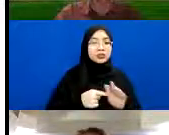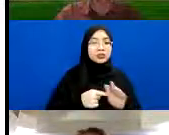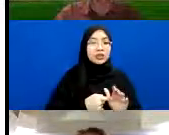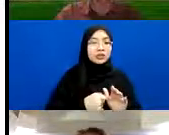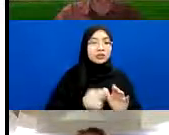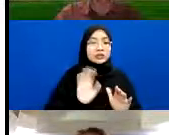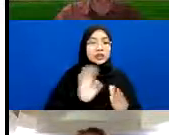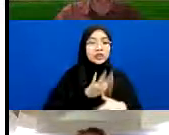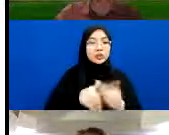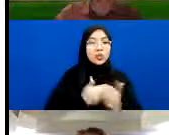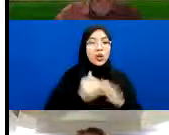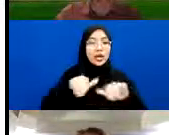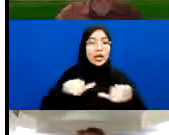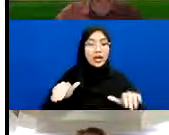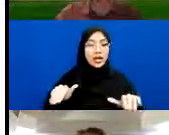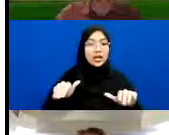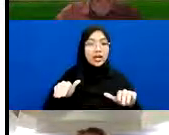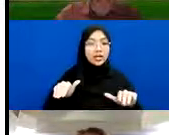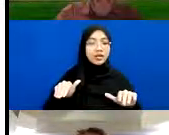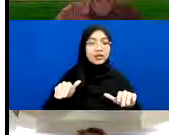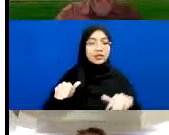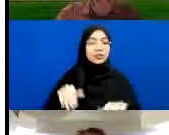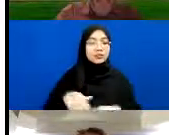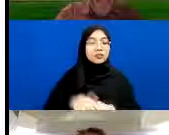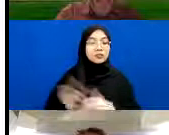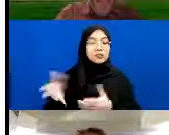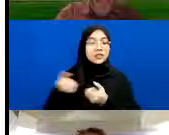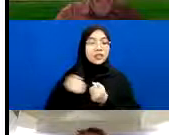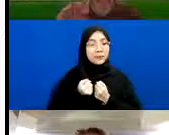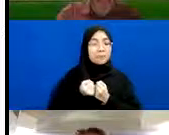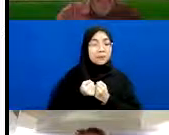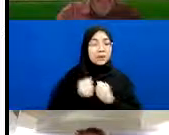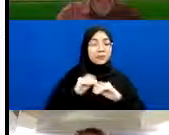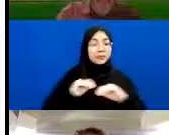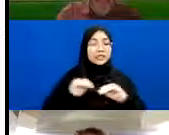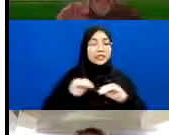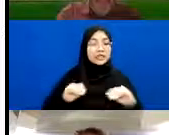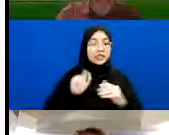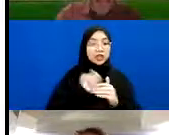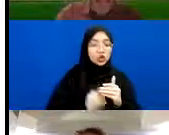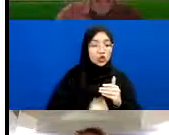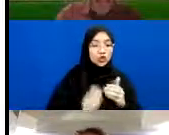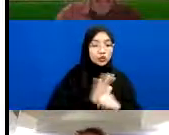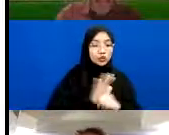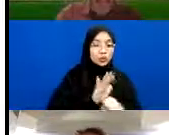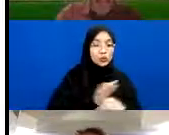primary school, 101 junior secondary school, 70 senior secondary school, and